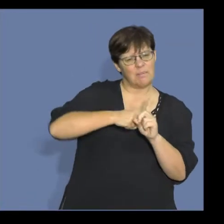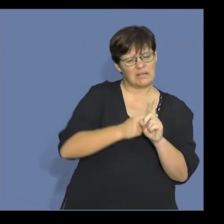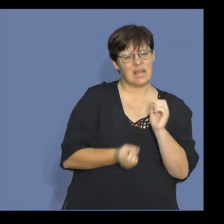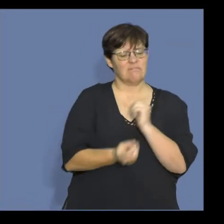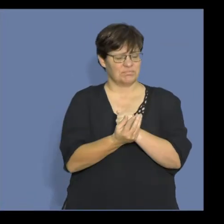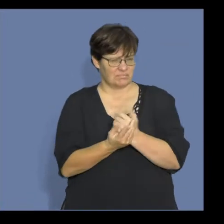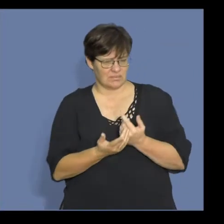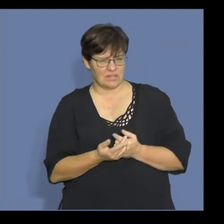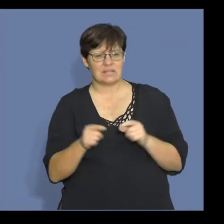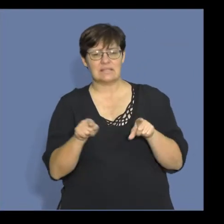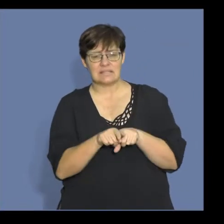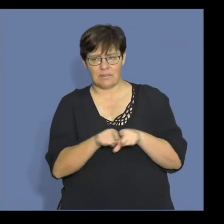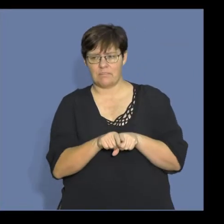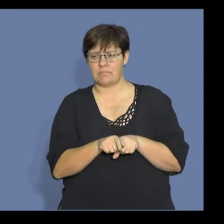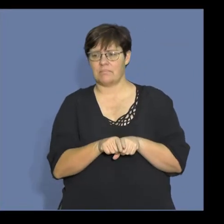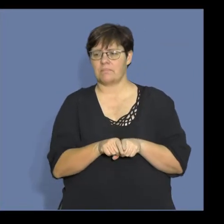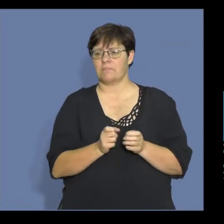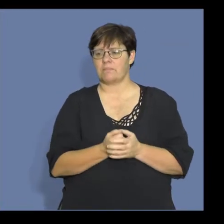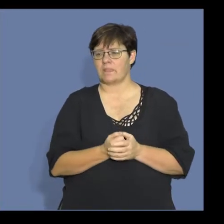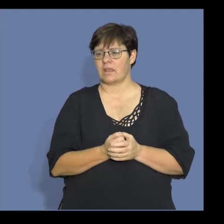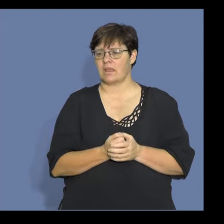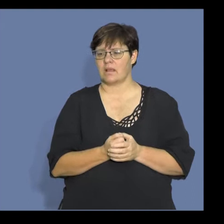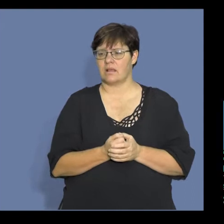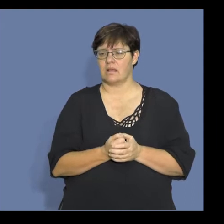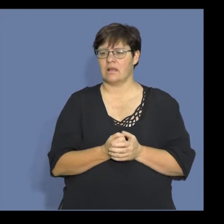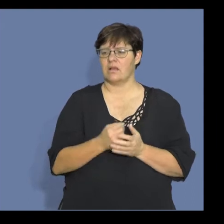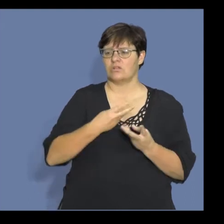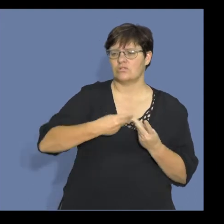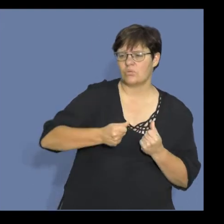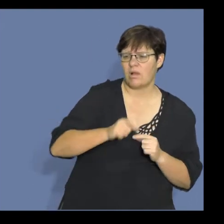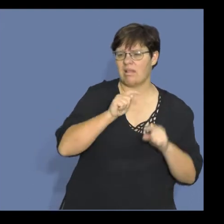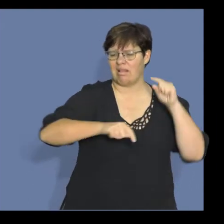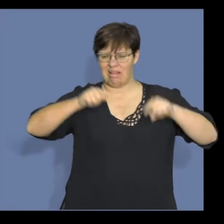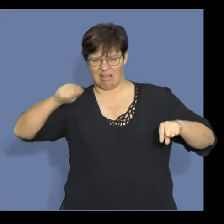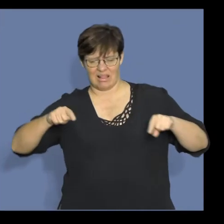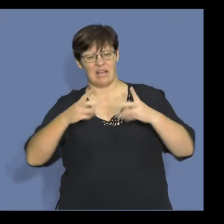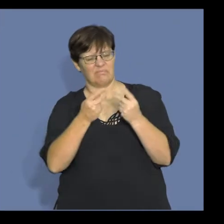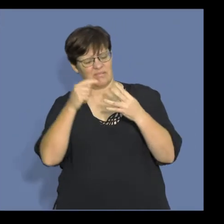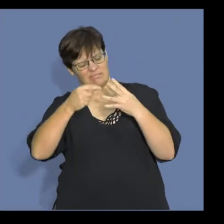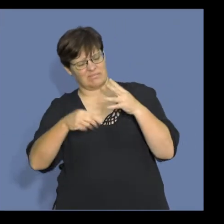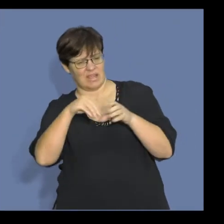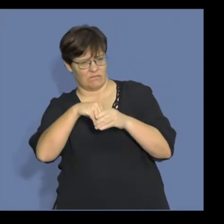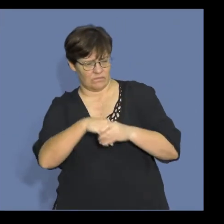We've looked at, again, I mentioned the word edaphic, and that included soil and its various components.